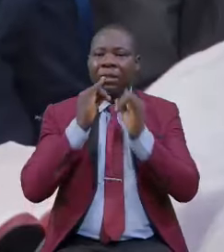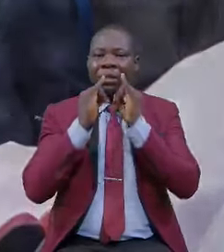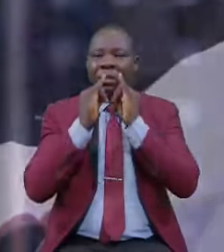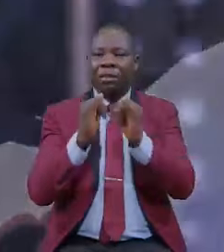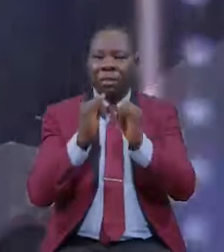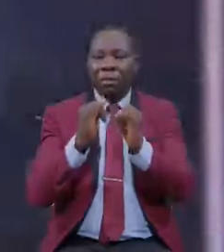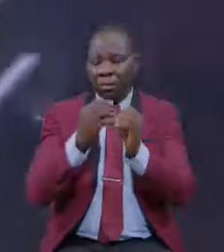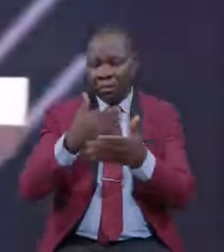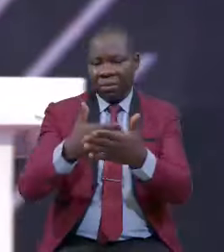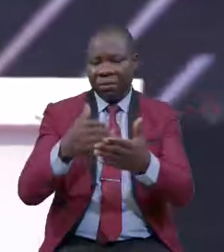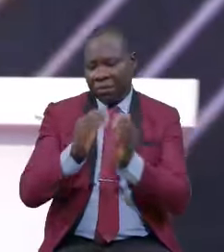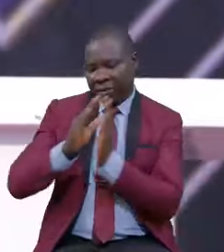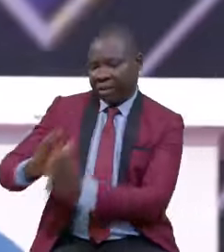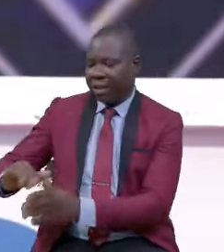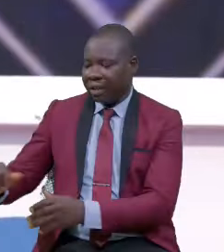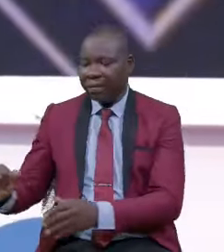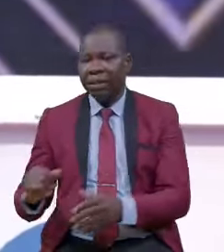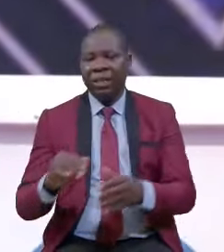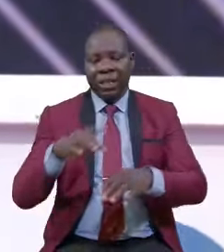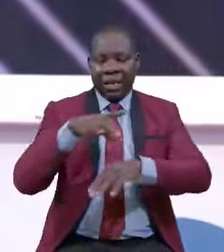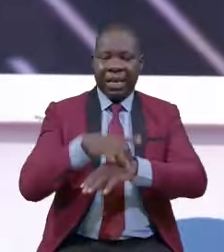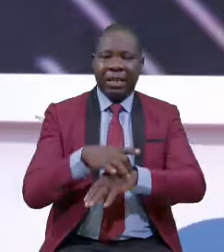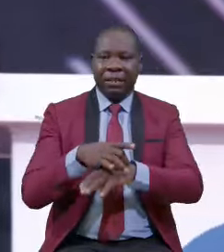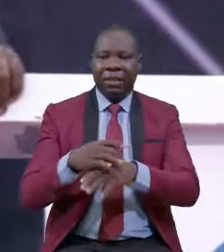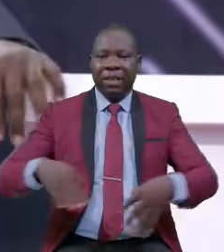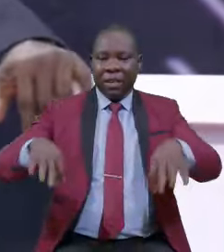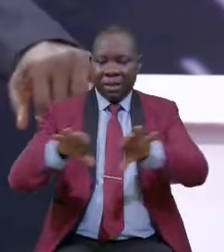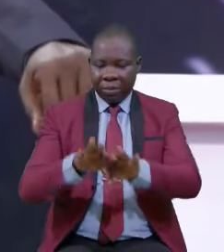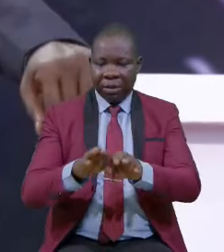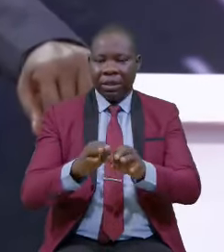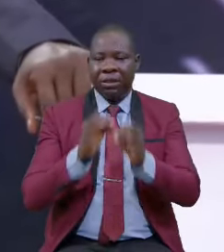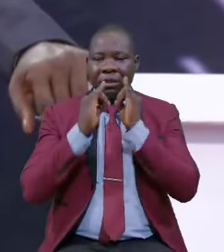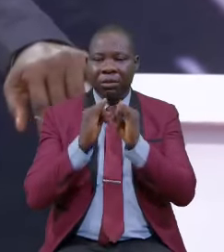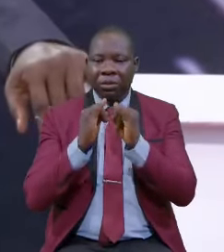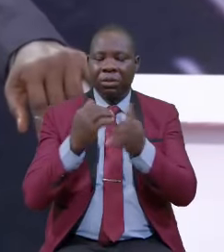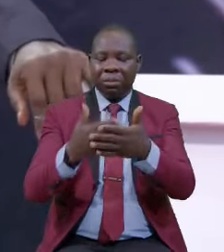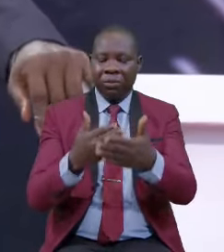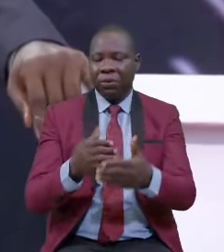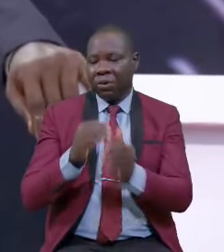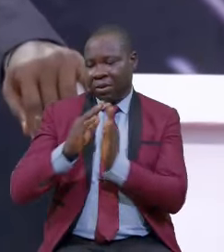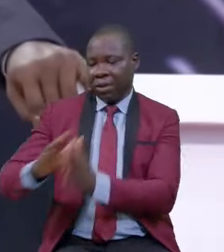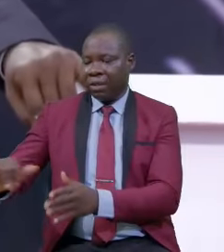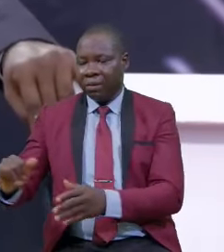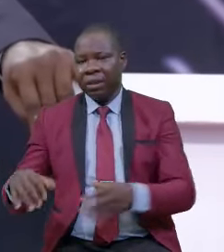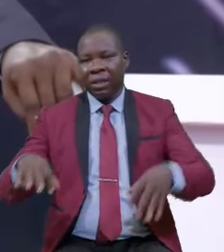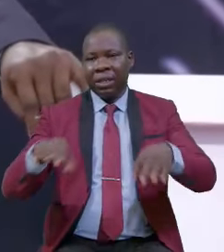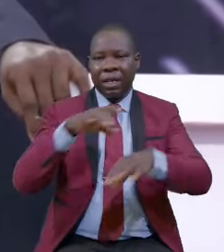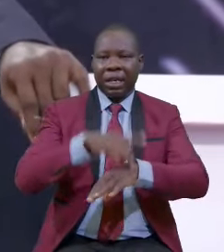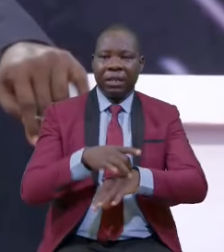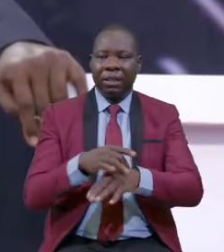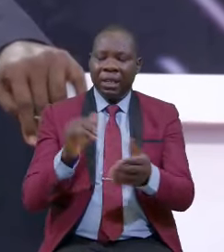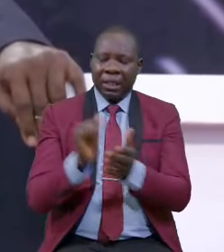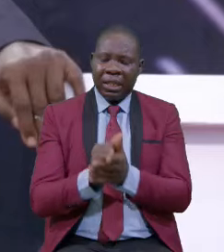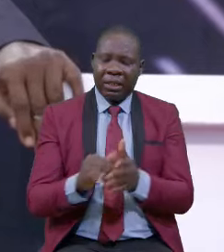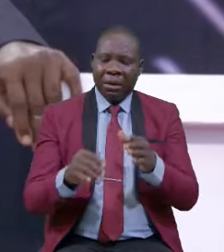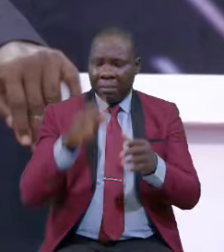And by the grace of God, you'll get that basic instruction. Amen. That basic instruction contains,